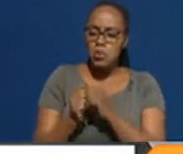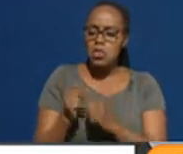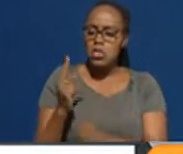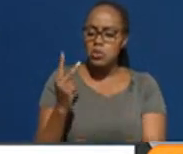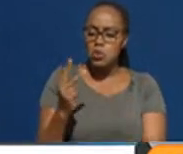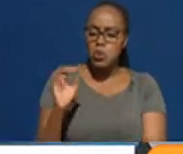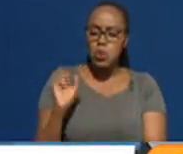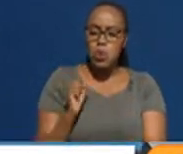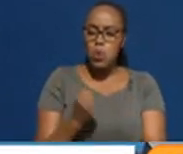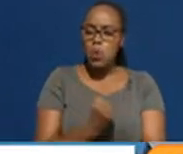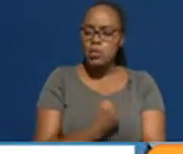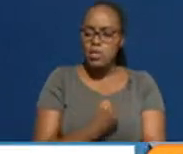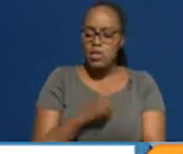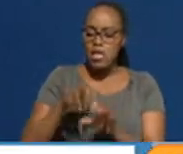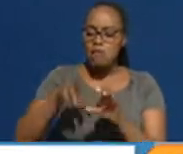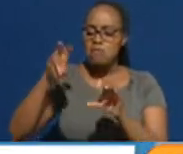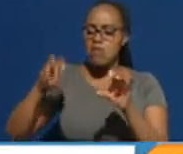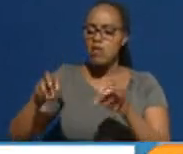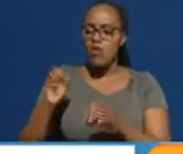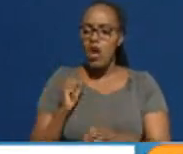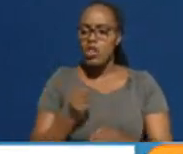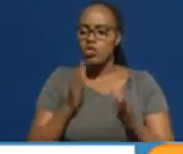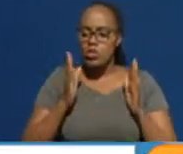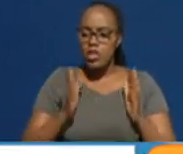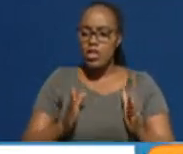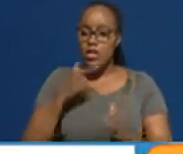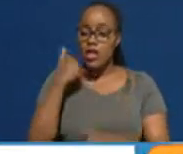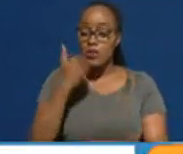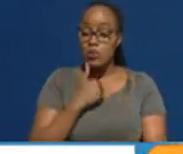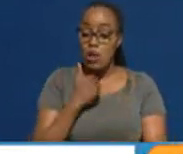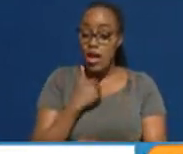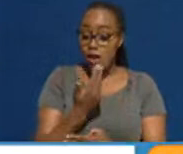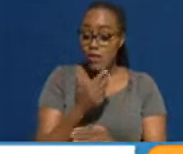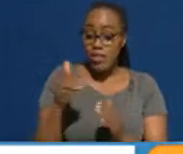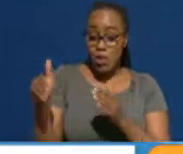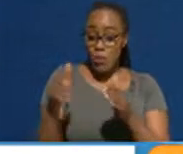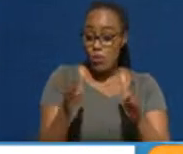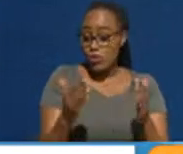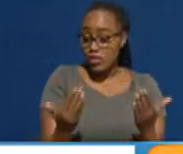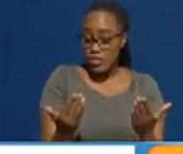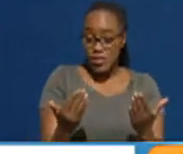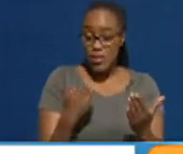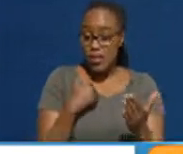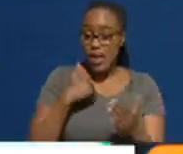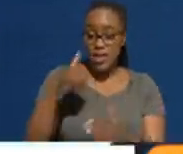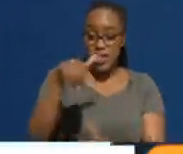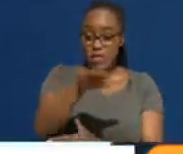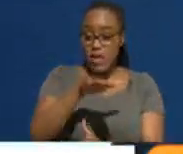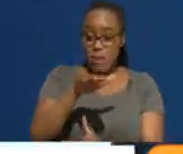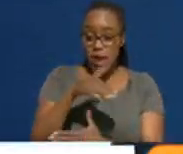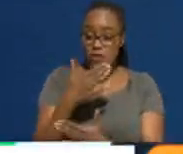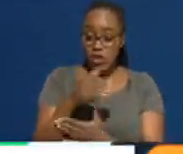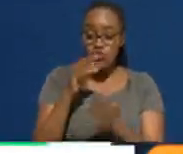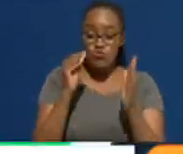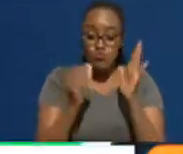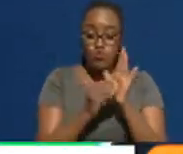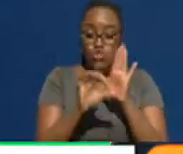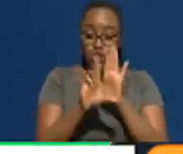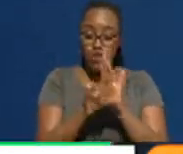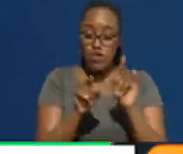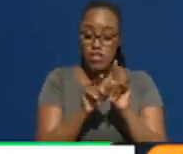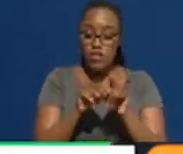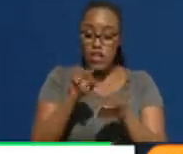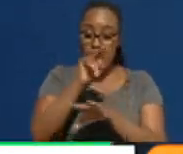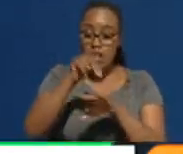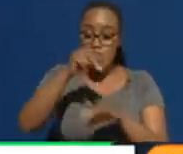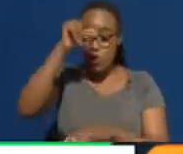outgoing exiting senators who had the platform, the opportunity to legislate and put pressure on national